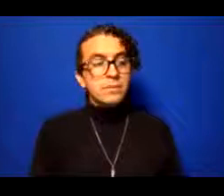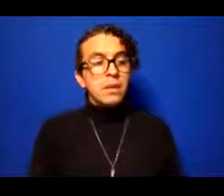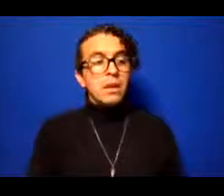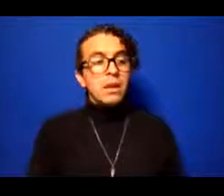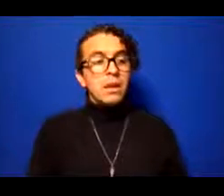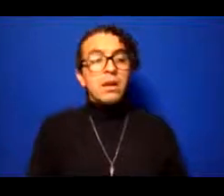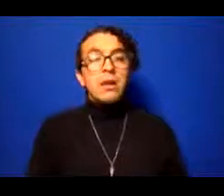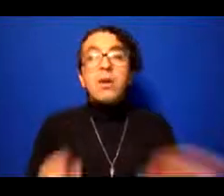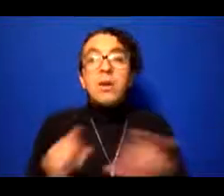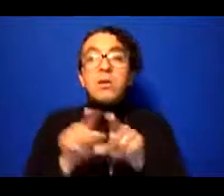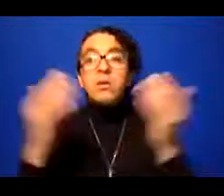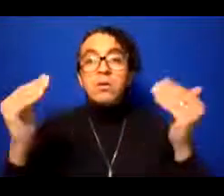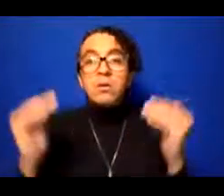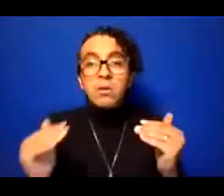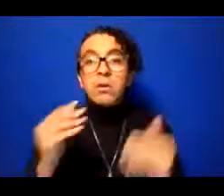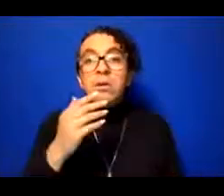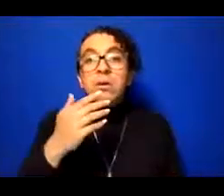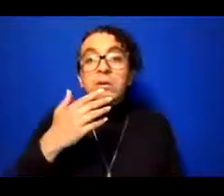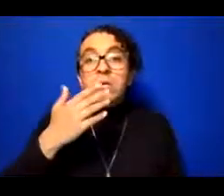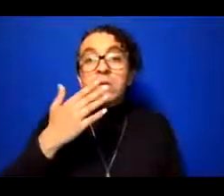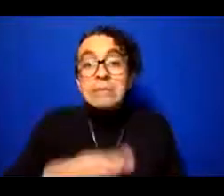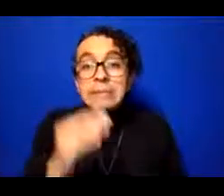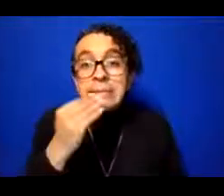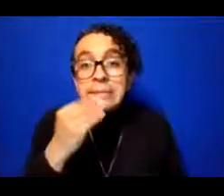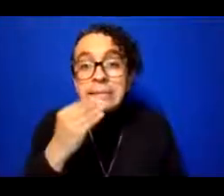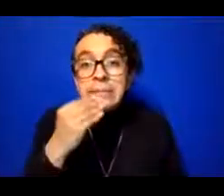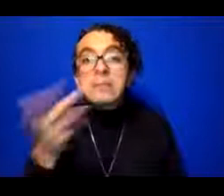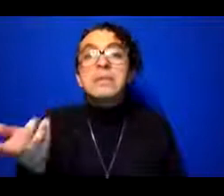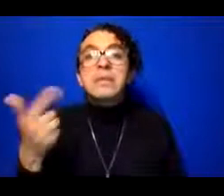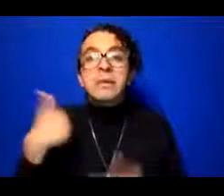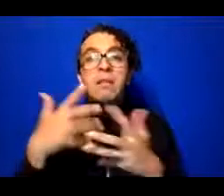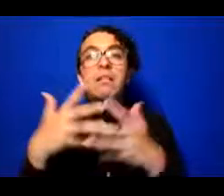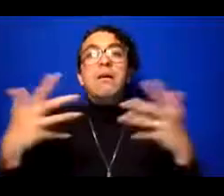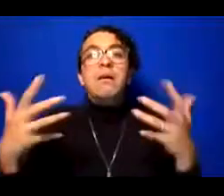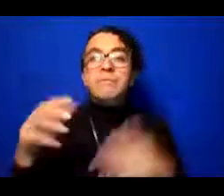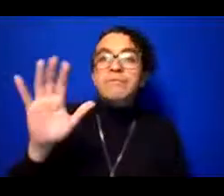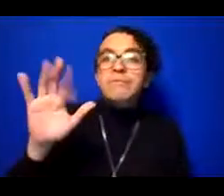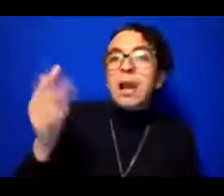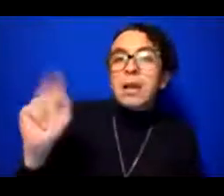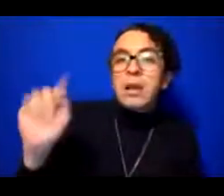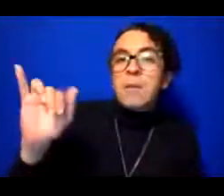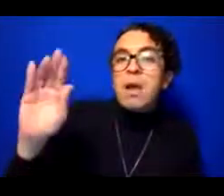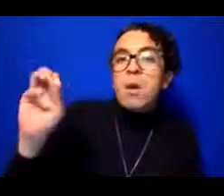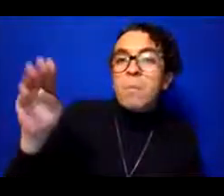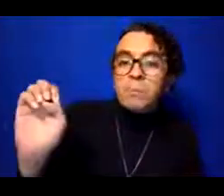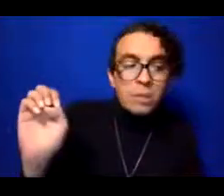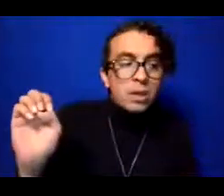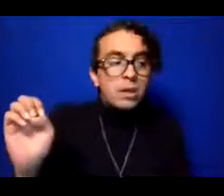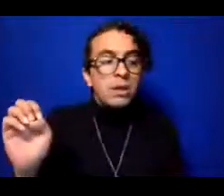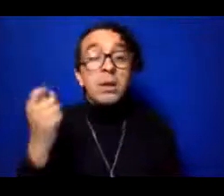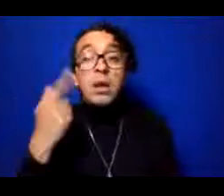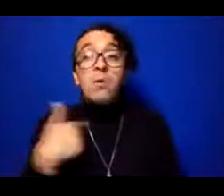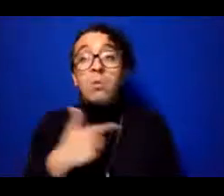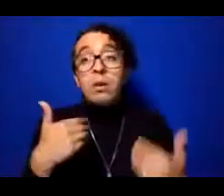We won't go into that much in this talk, but there's a lot of emerging research that suggests that poor diet really impacts our